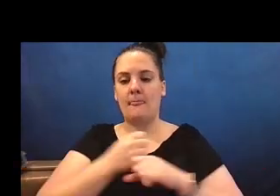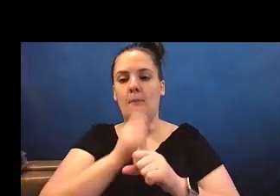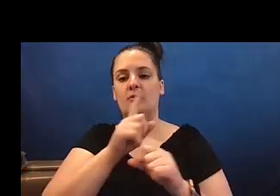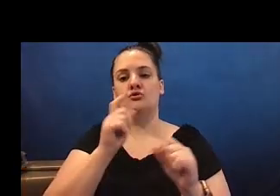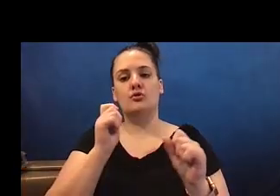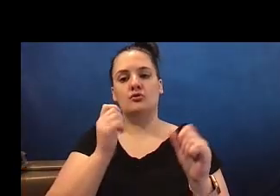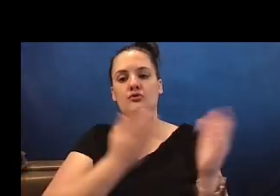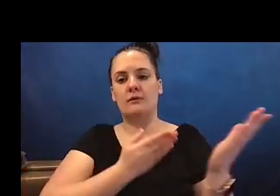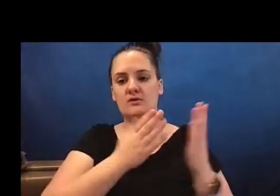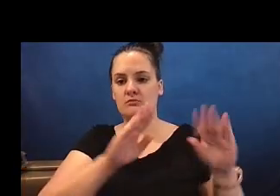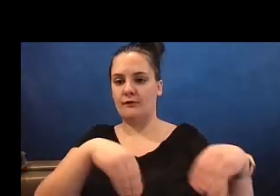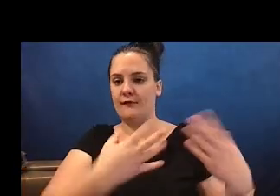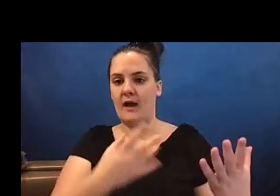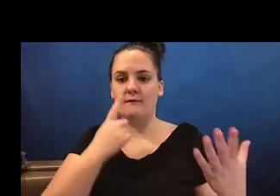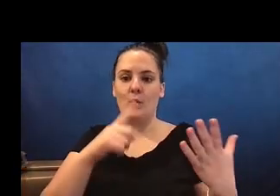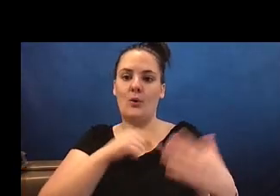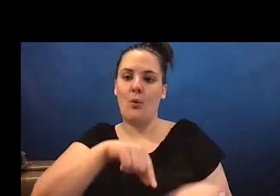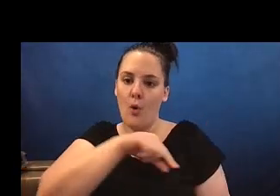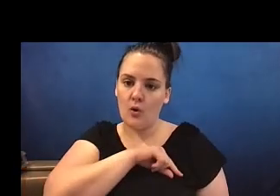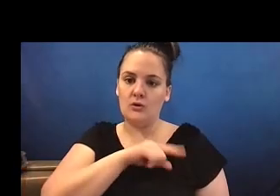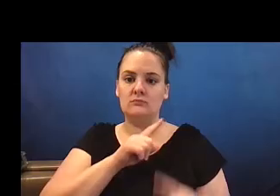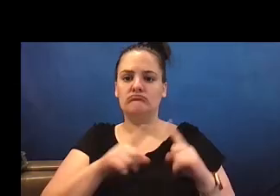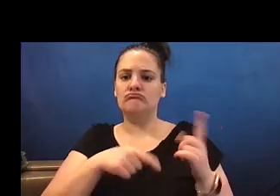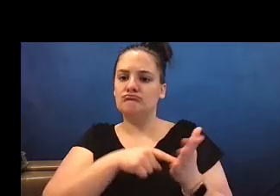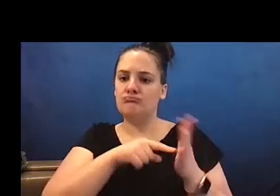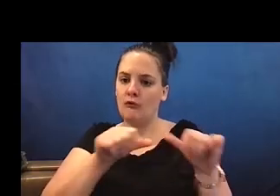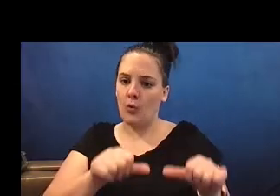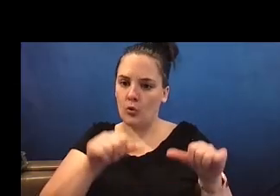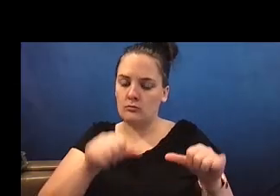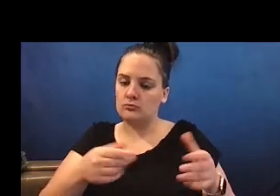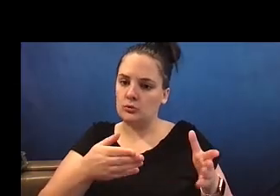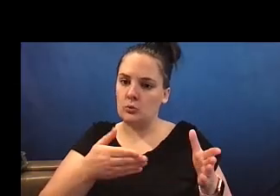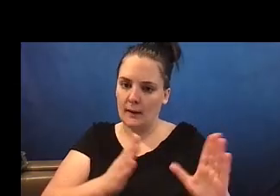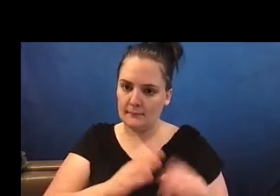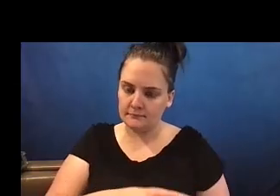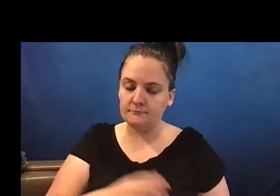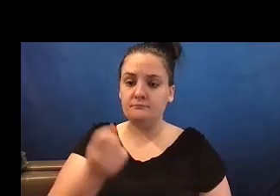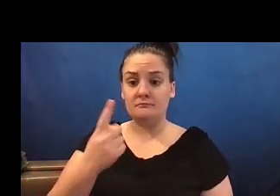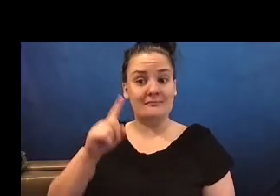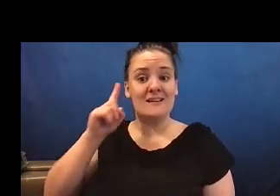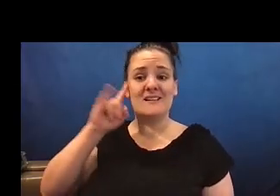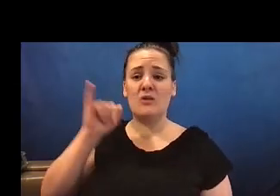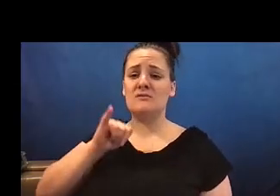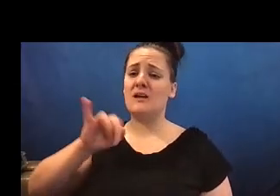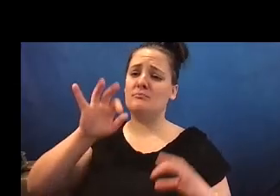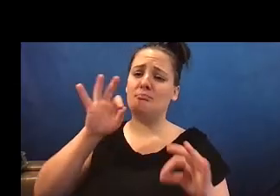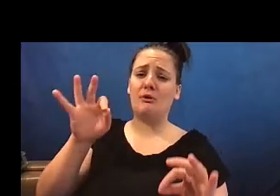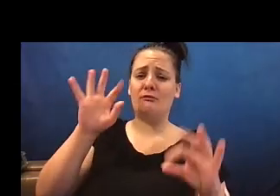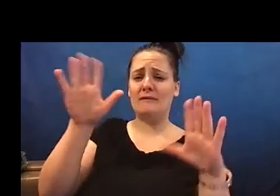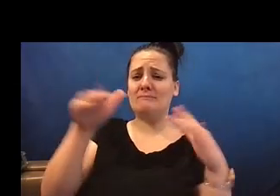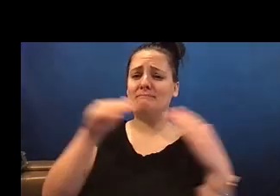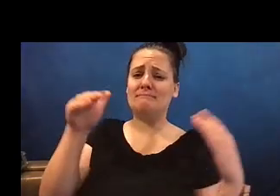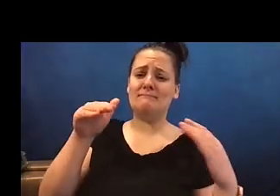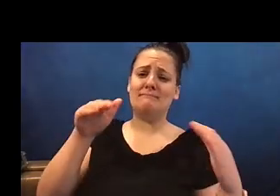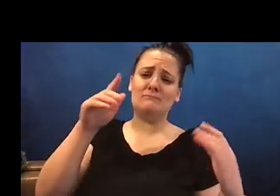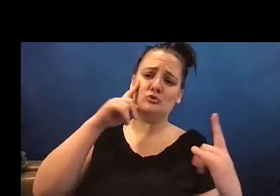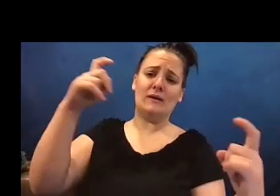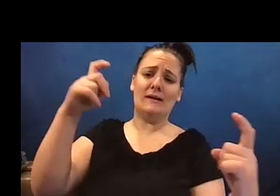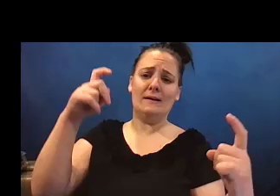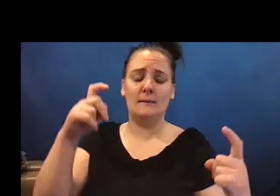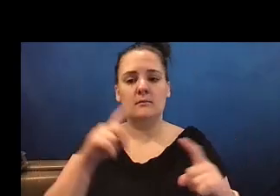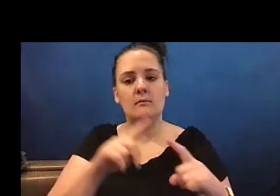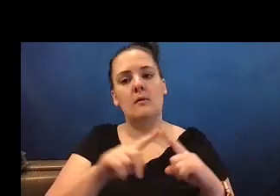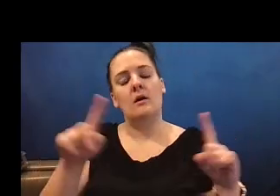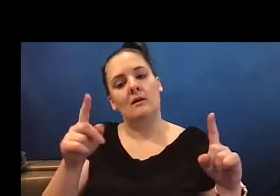are provided in a quality but affordable way. And that sounds like utopia, but that is our only solution